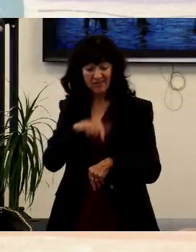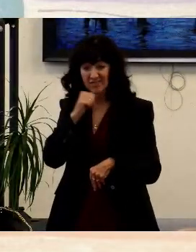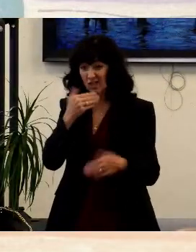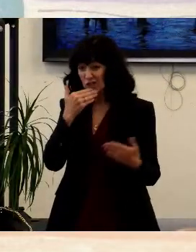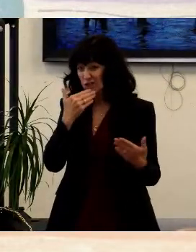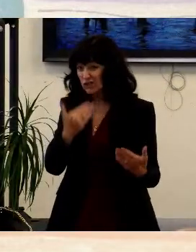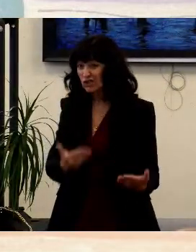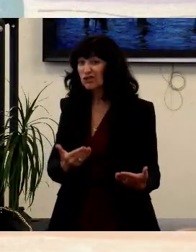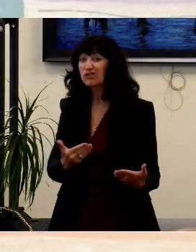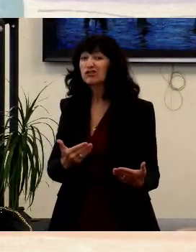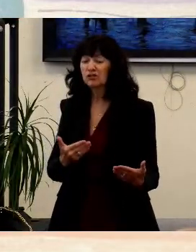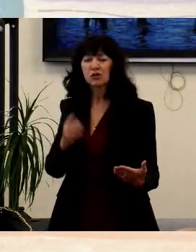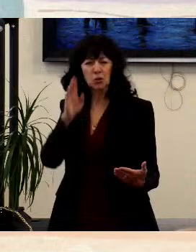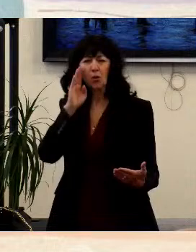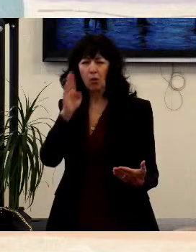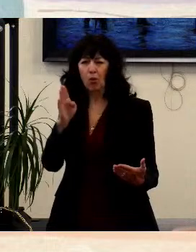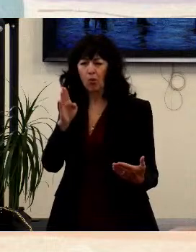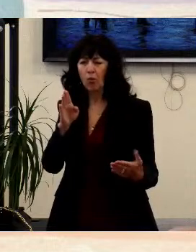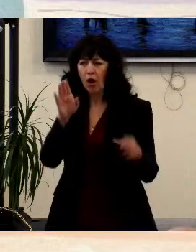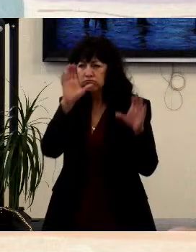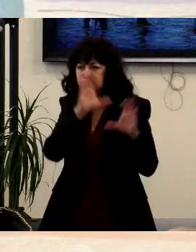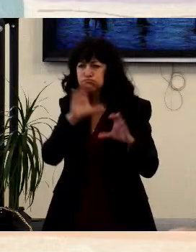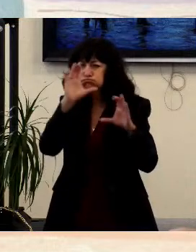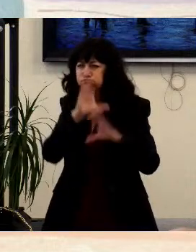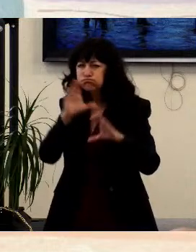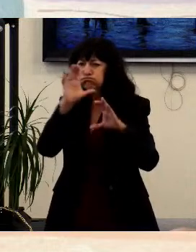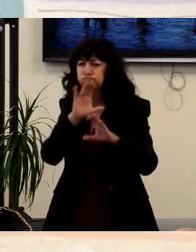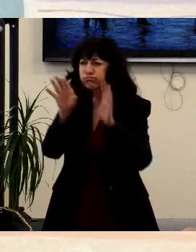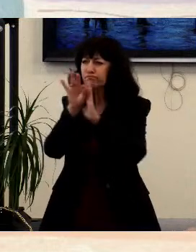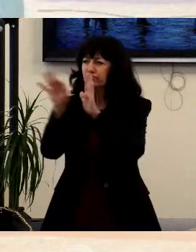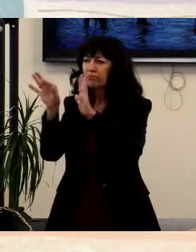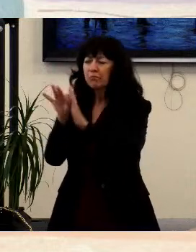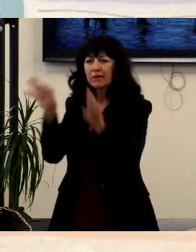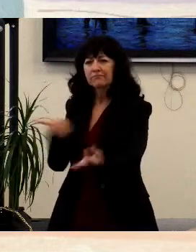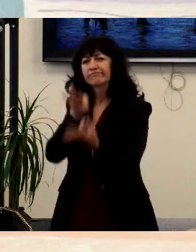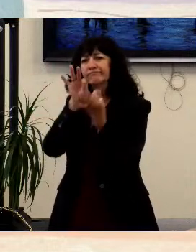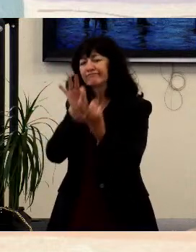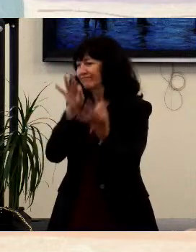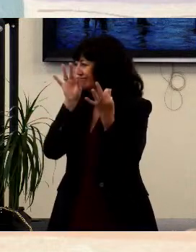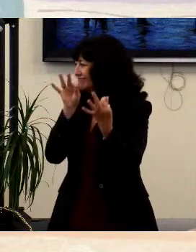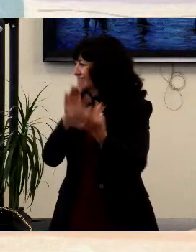trying, Dutch waves, to find something just right. Now you can say the end.